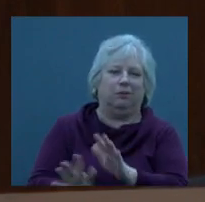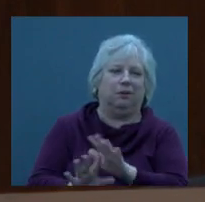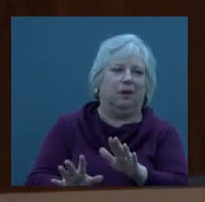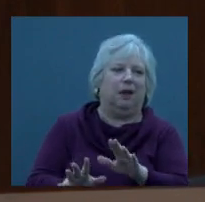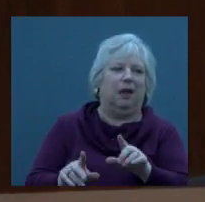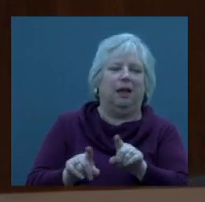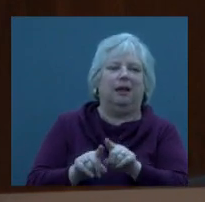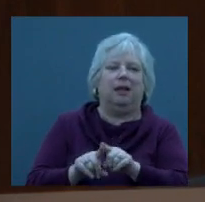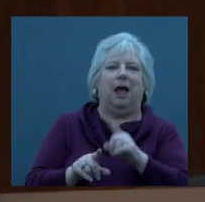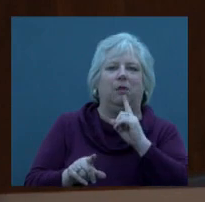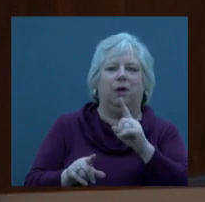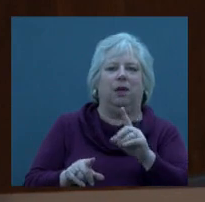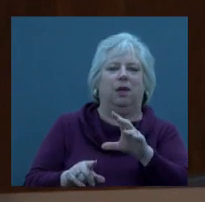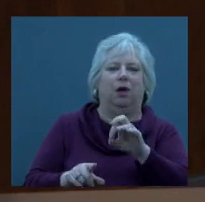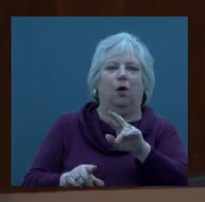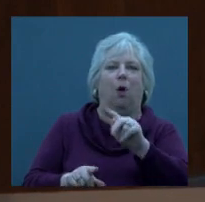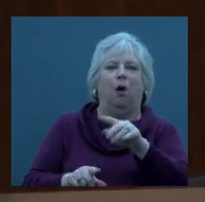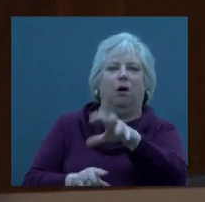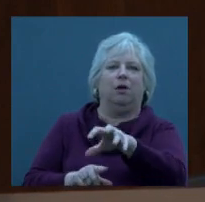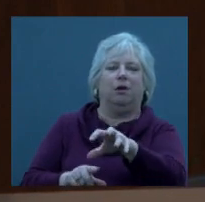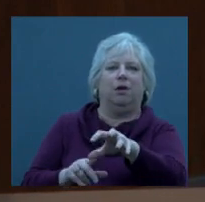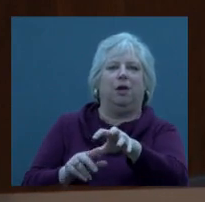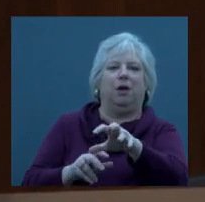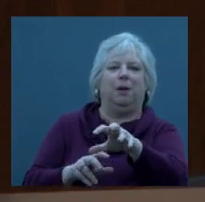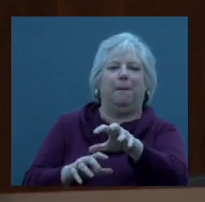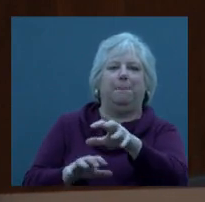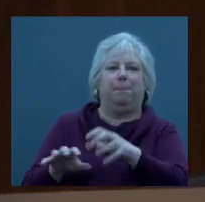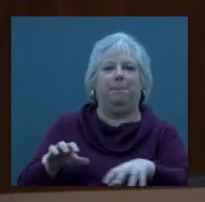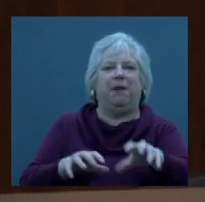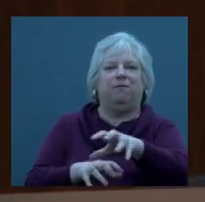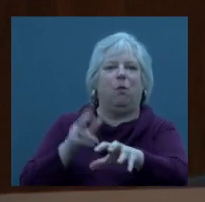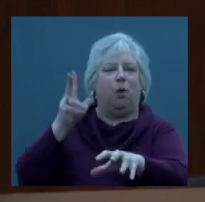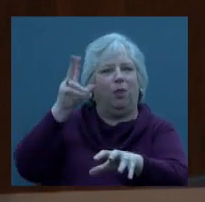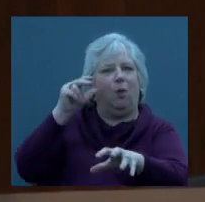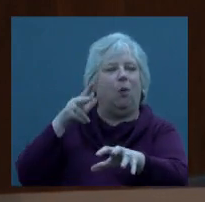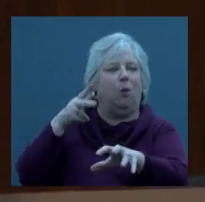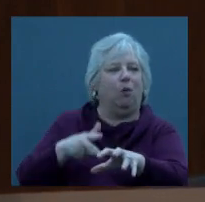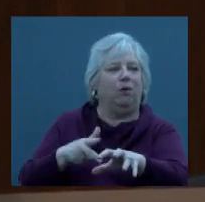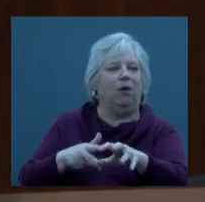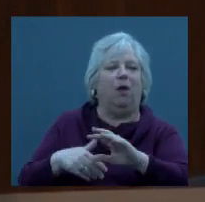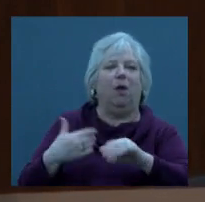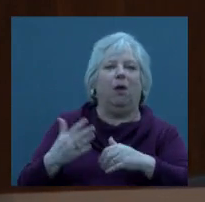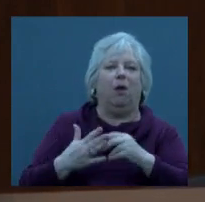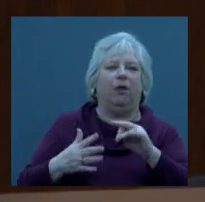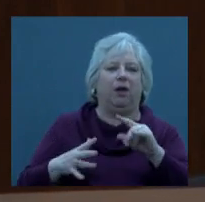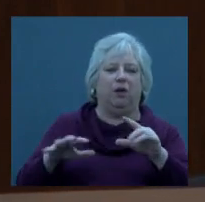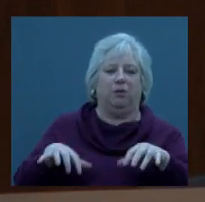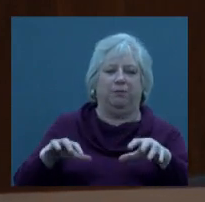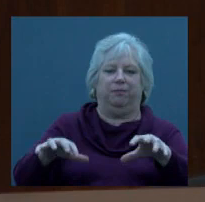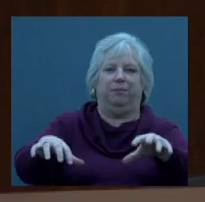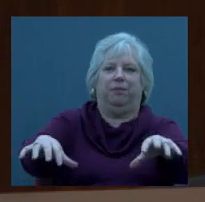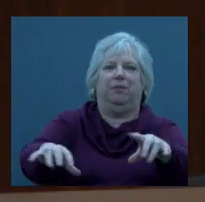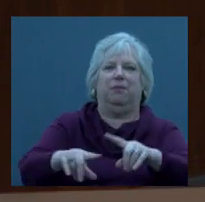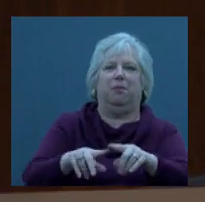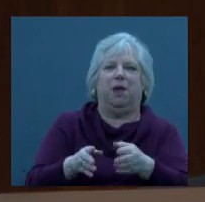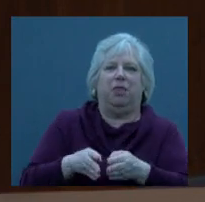put the cart before the horse. We have all of these units built down Canis Road, but the road is